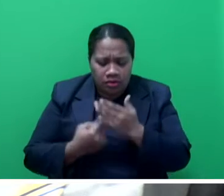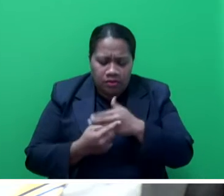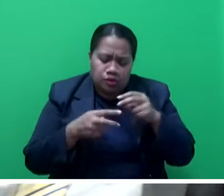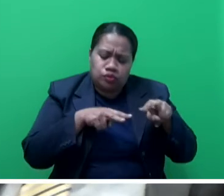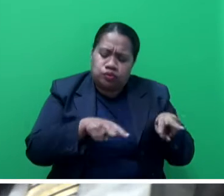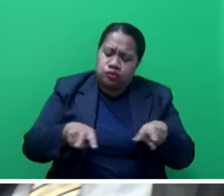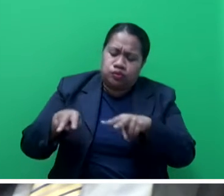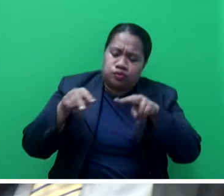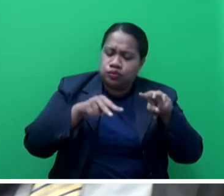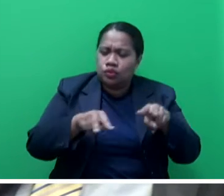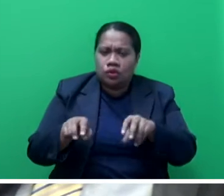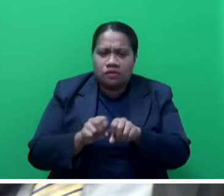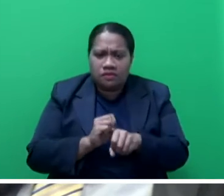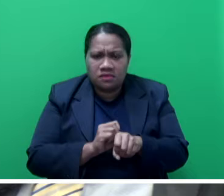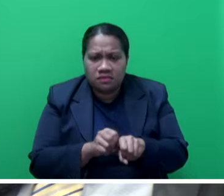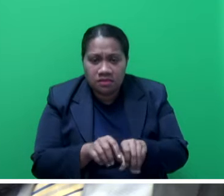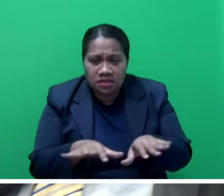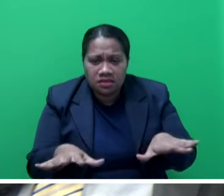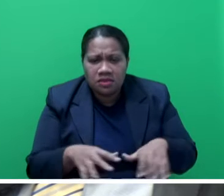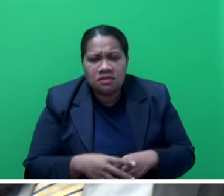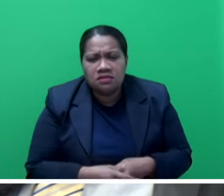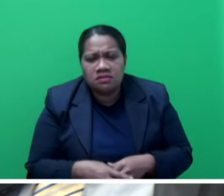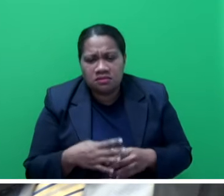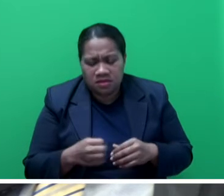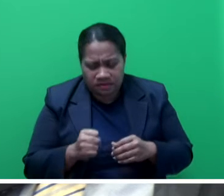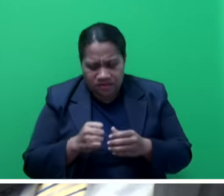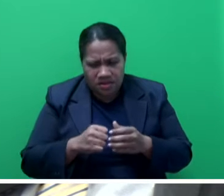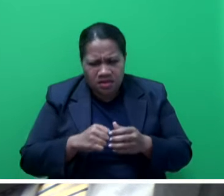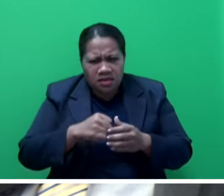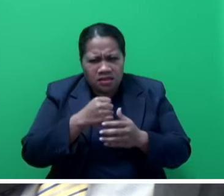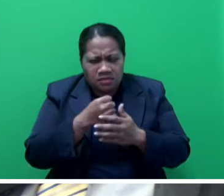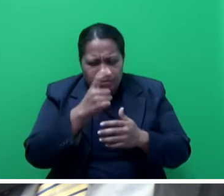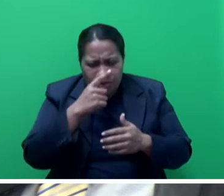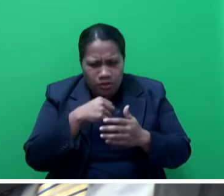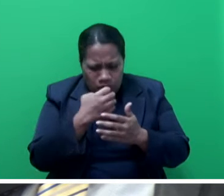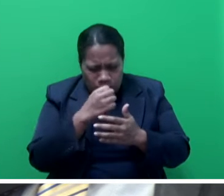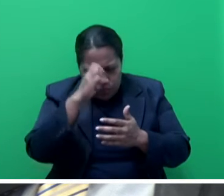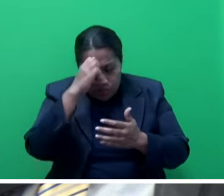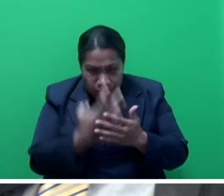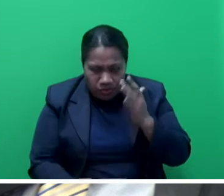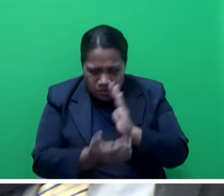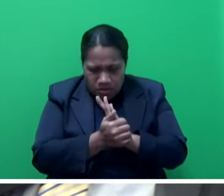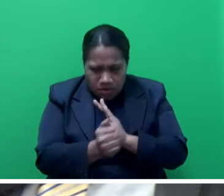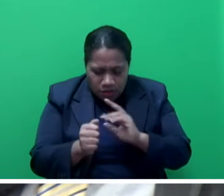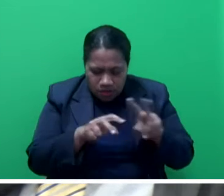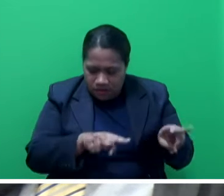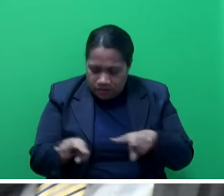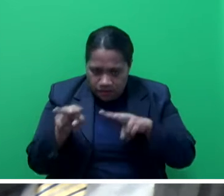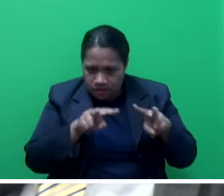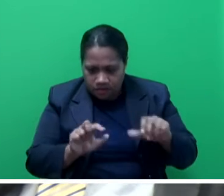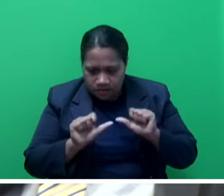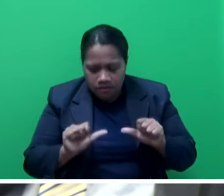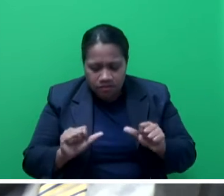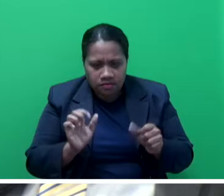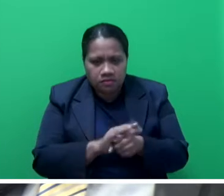pandemic and regularly engages with experts in the country and abroad to ensure that we are well informed of the developments. Over the last